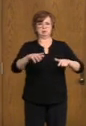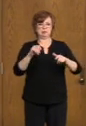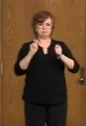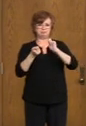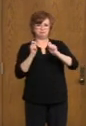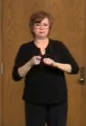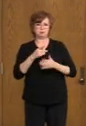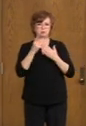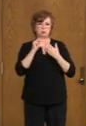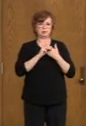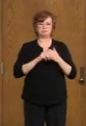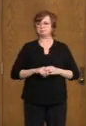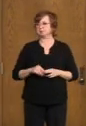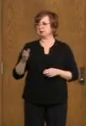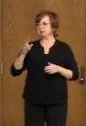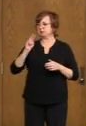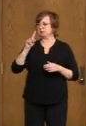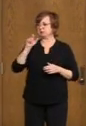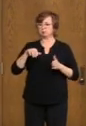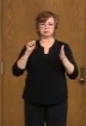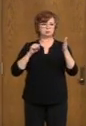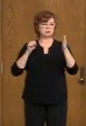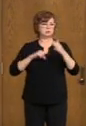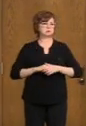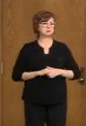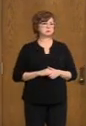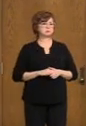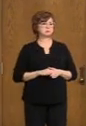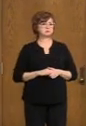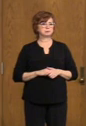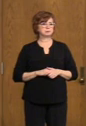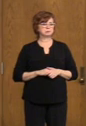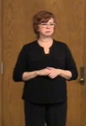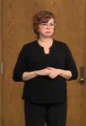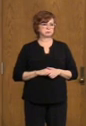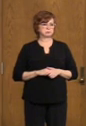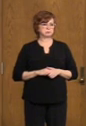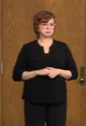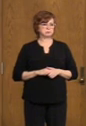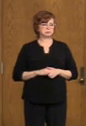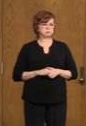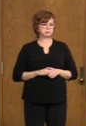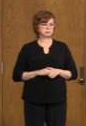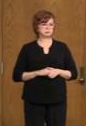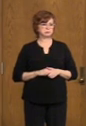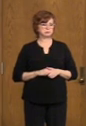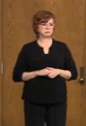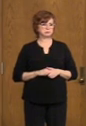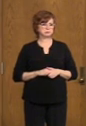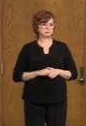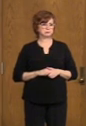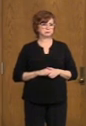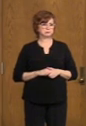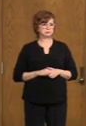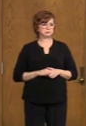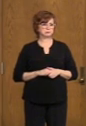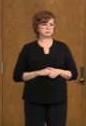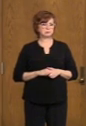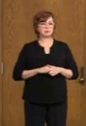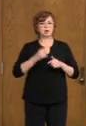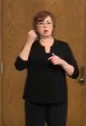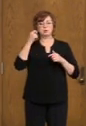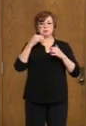such. Follow-up? Yes. With the vaccination clinics that are being set up, many seniors don't use